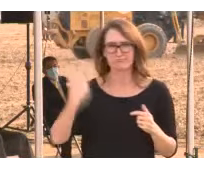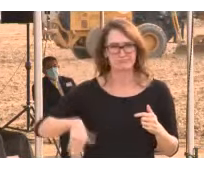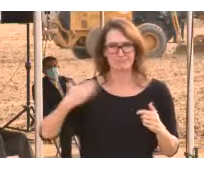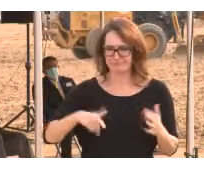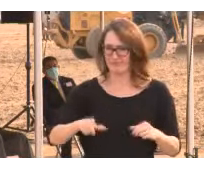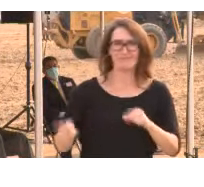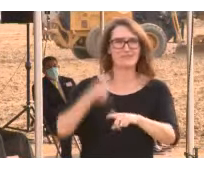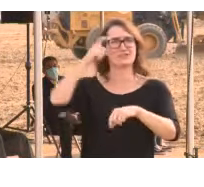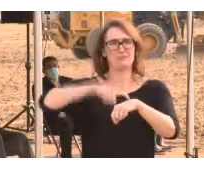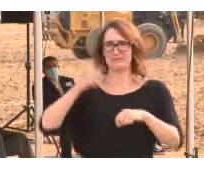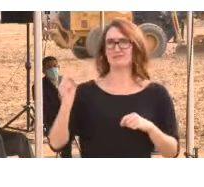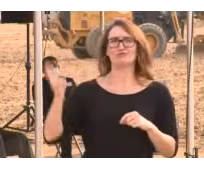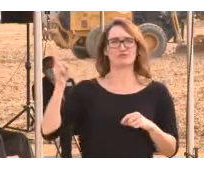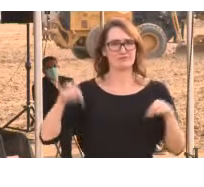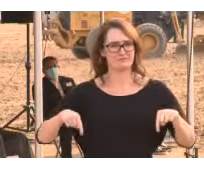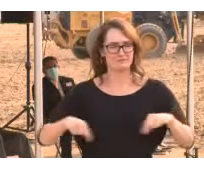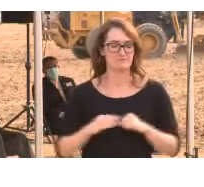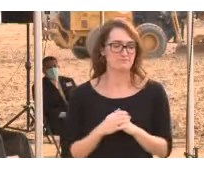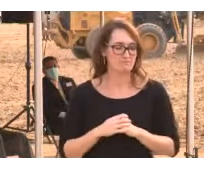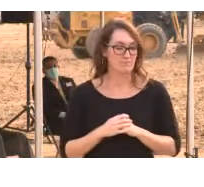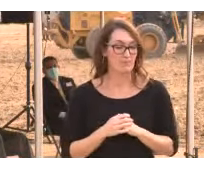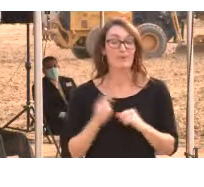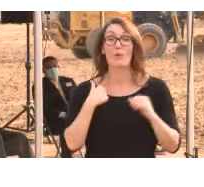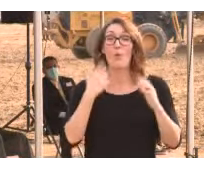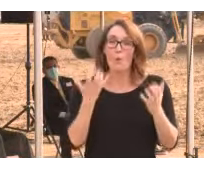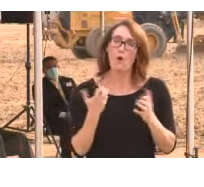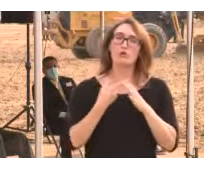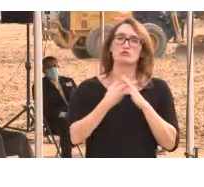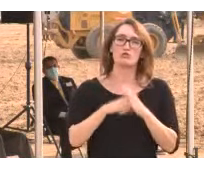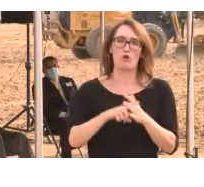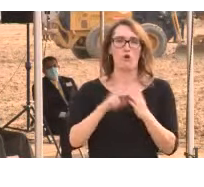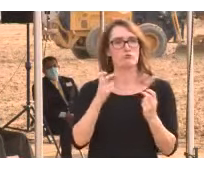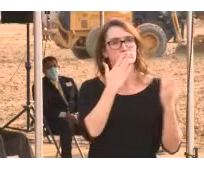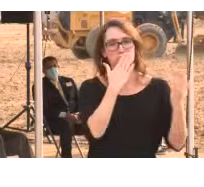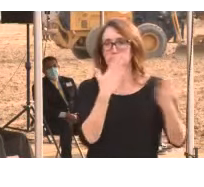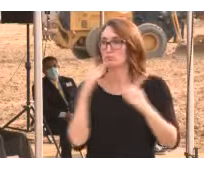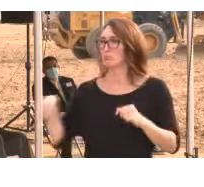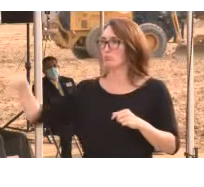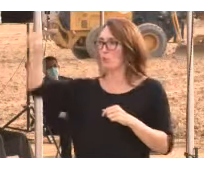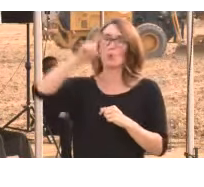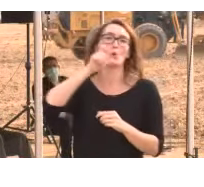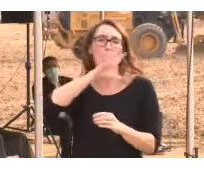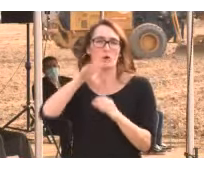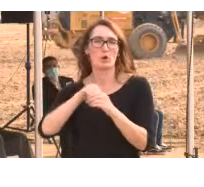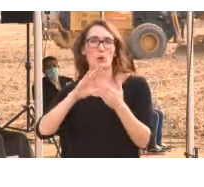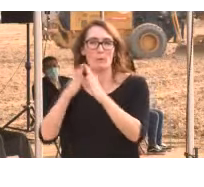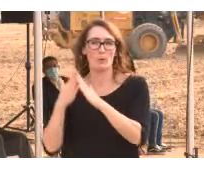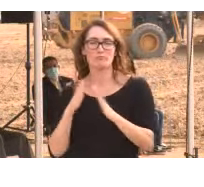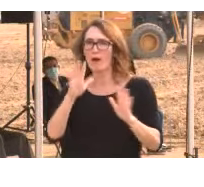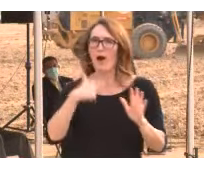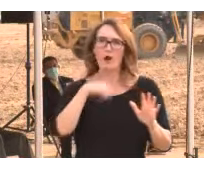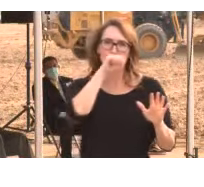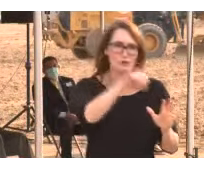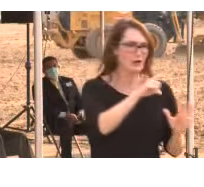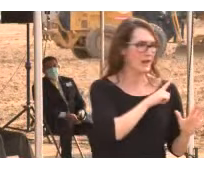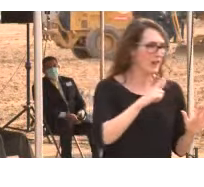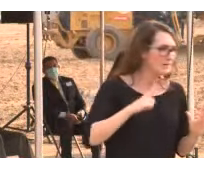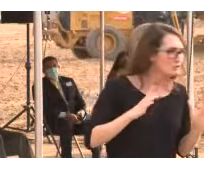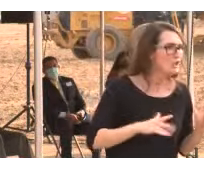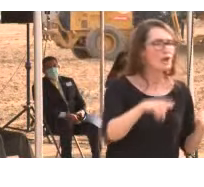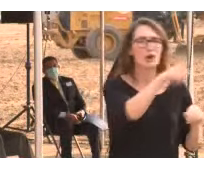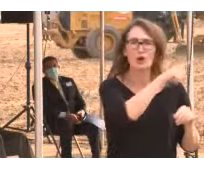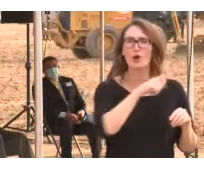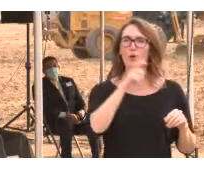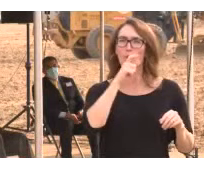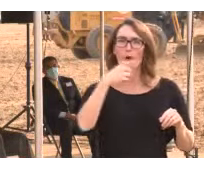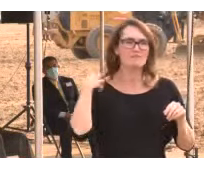event. And that's why I want to start with acknowledging our community members. And while I love our legislators and our elected people, but this